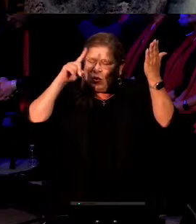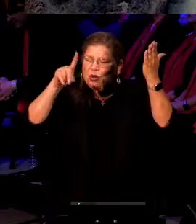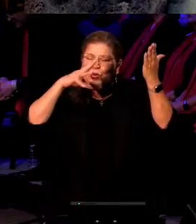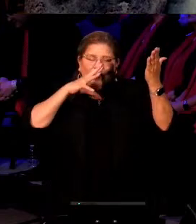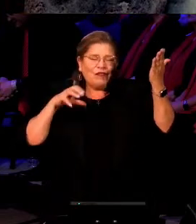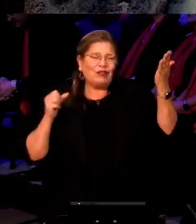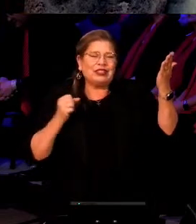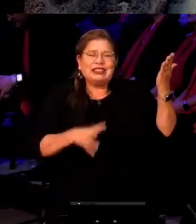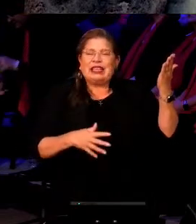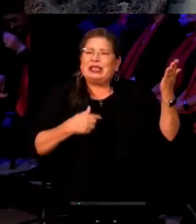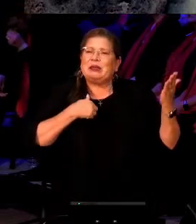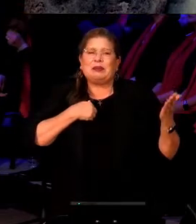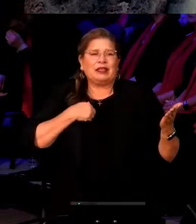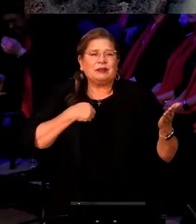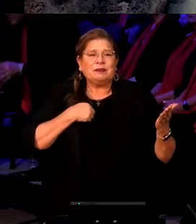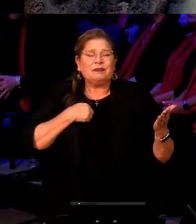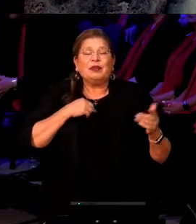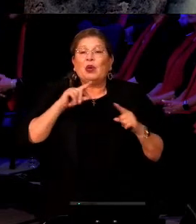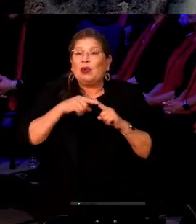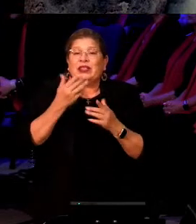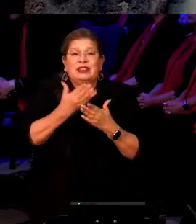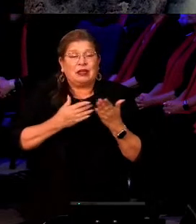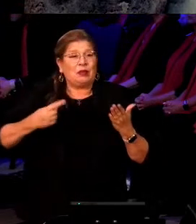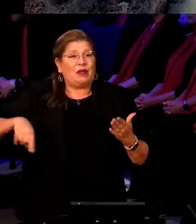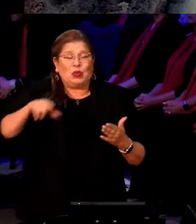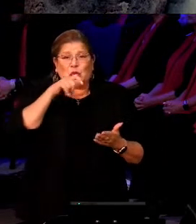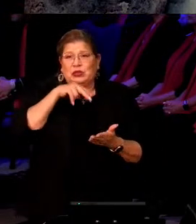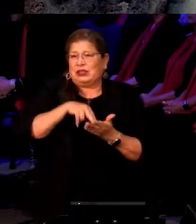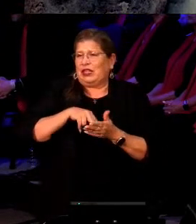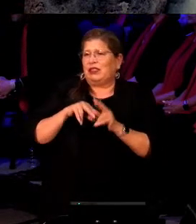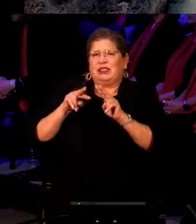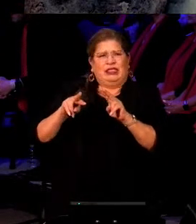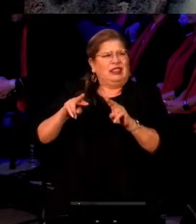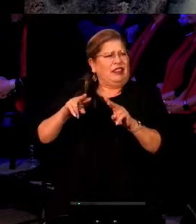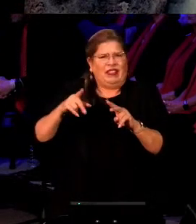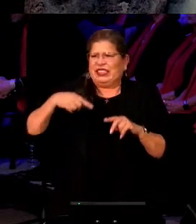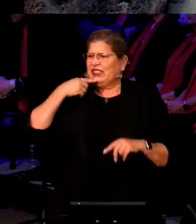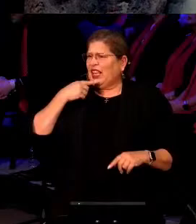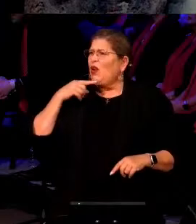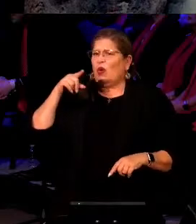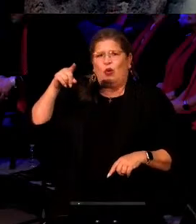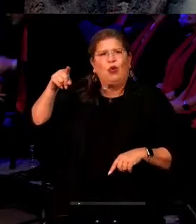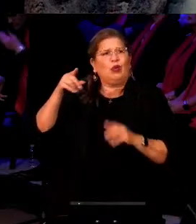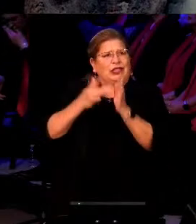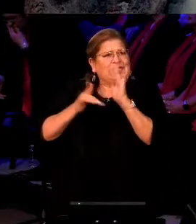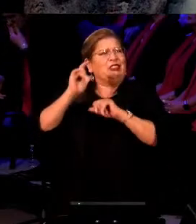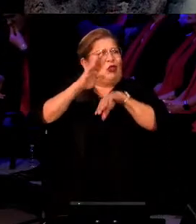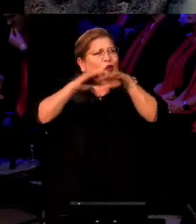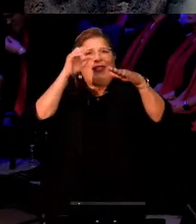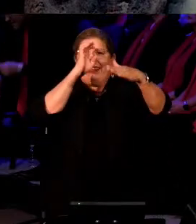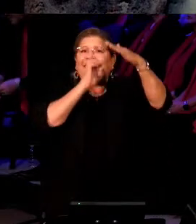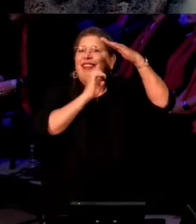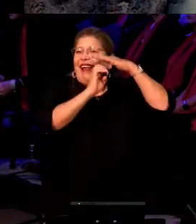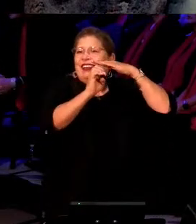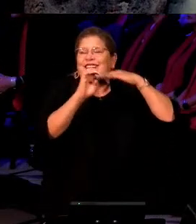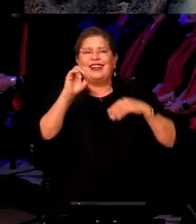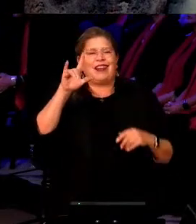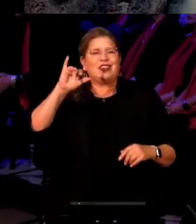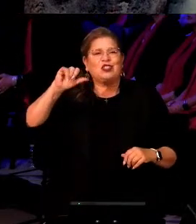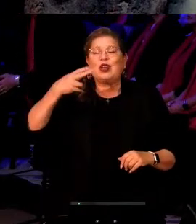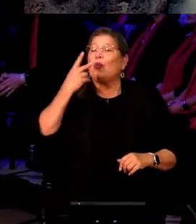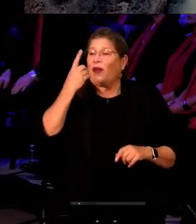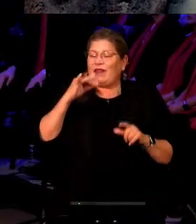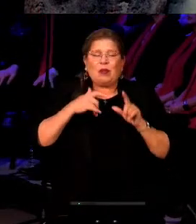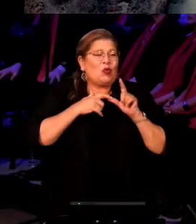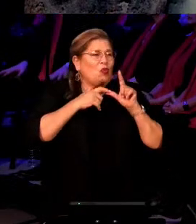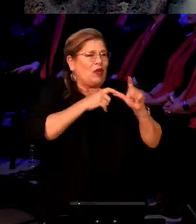me?' When some of those standing there heard this, they said, 'He's calling Elijah.' Immediately, one of them ran and got